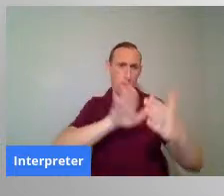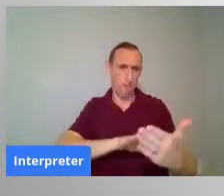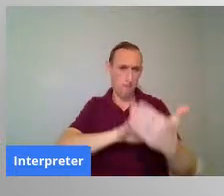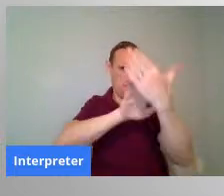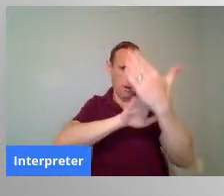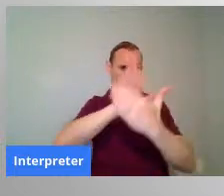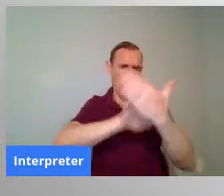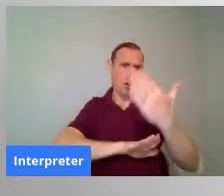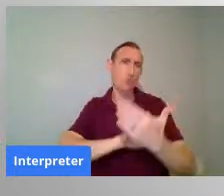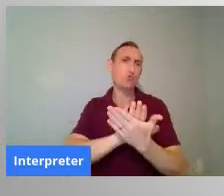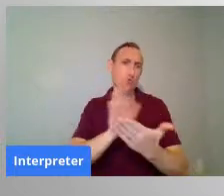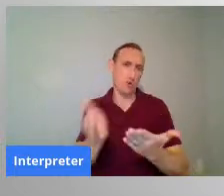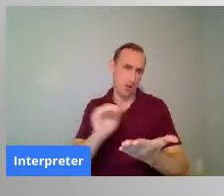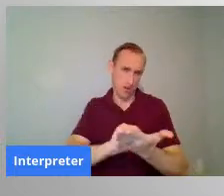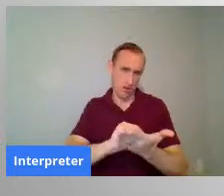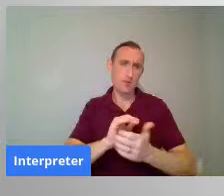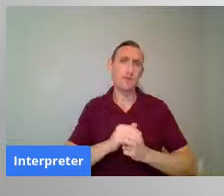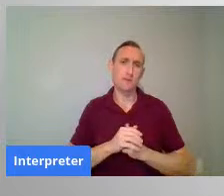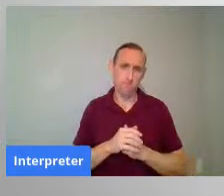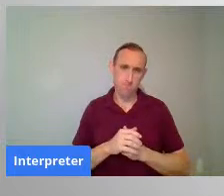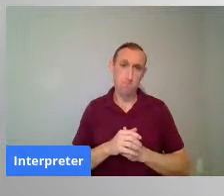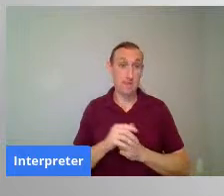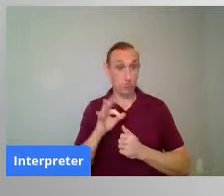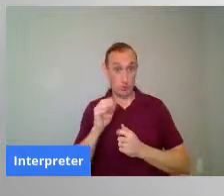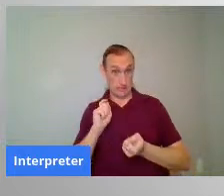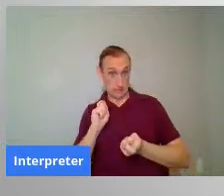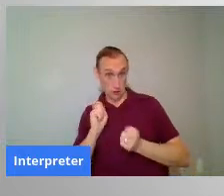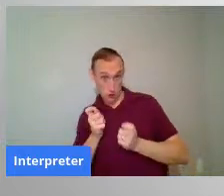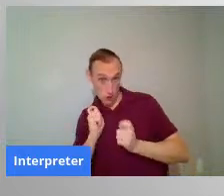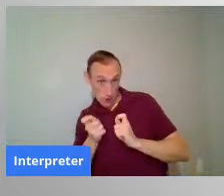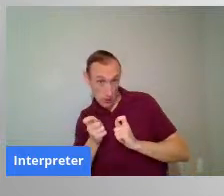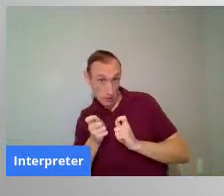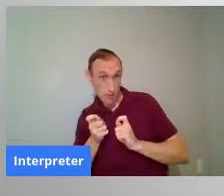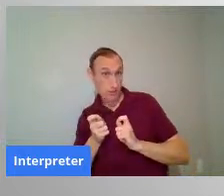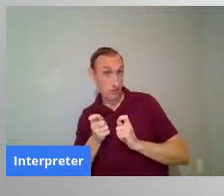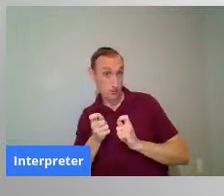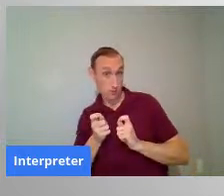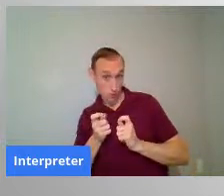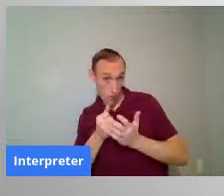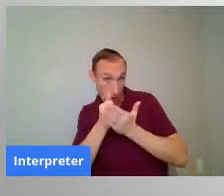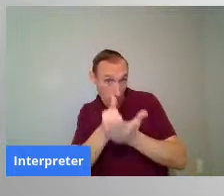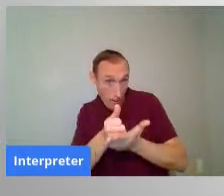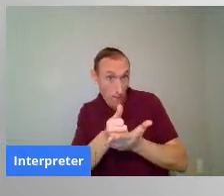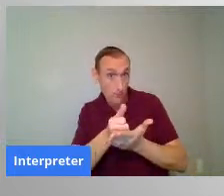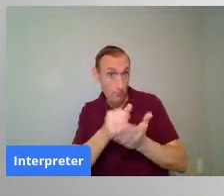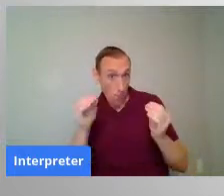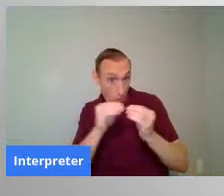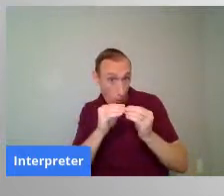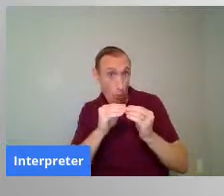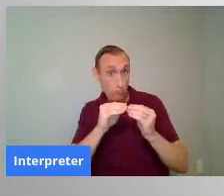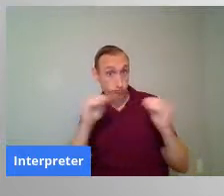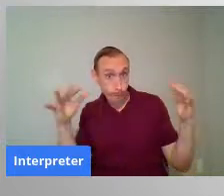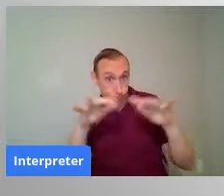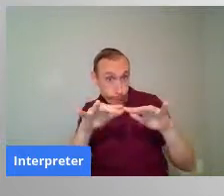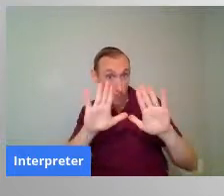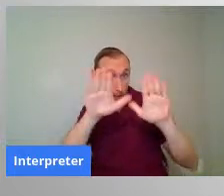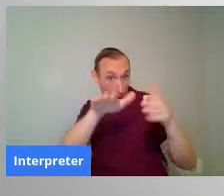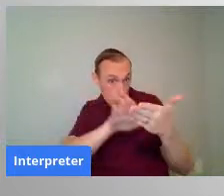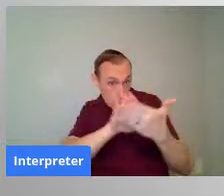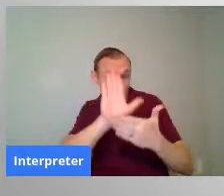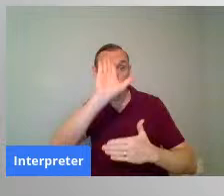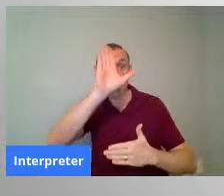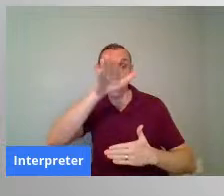make changes in any direction, then that is something we're committed to doing. I don't know if anyone